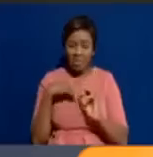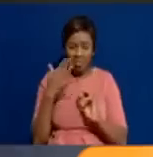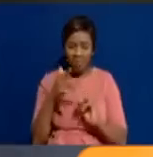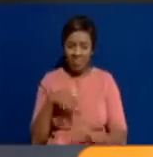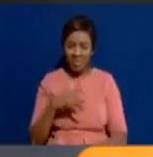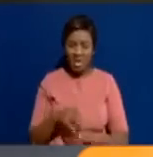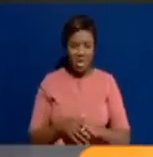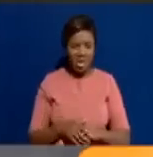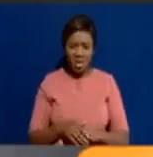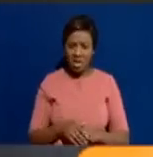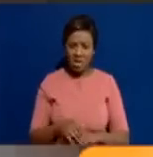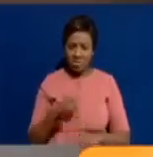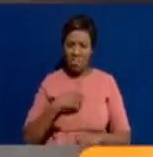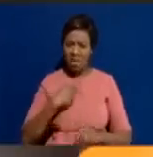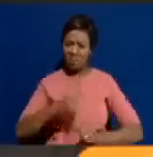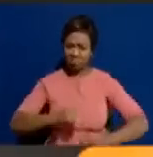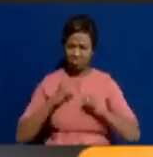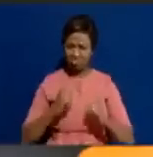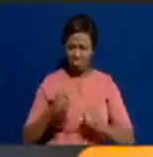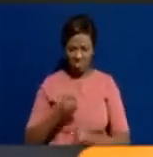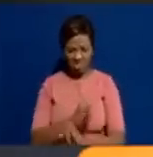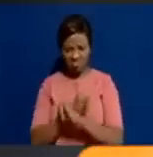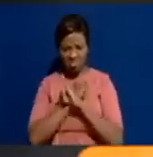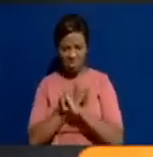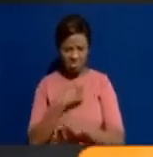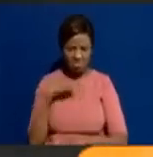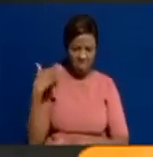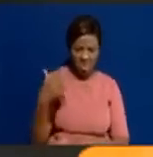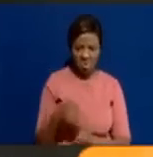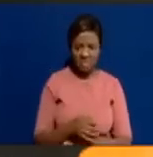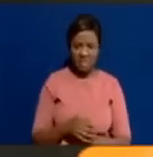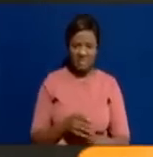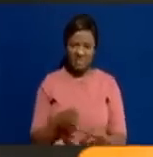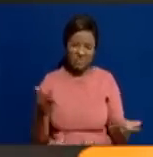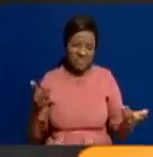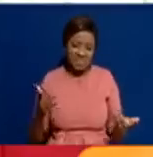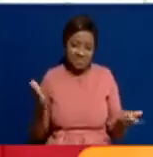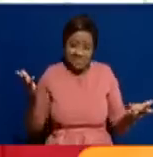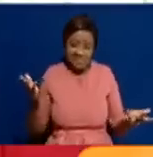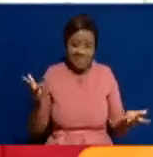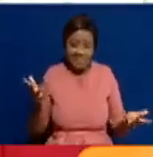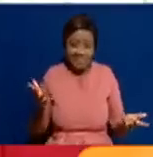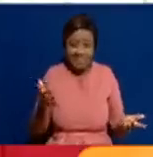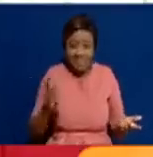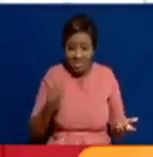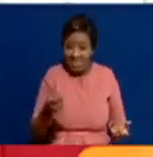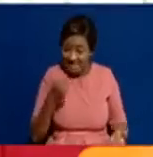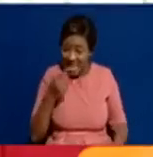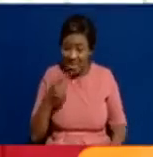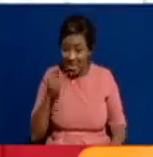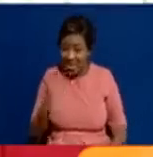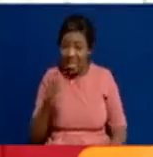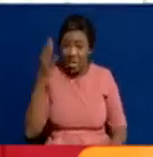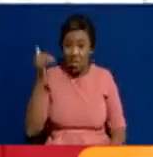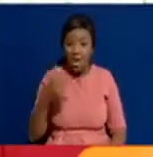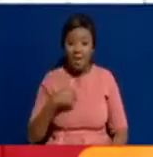I have a very, very strong immune system and I rarely fall sick. So I was just told myself, you know what? I need to take this medication because